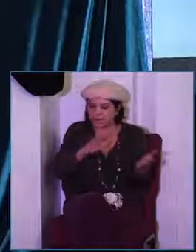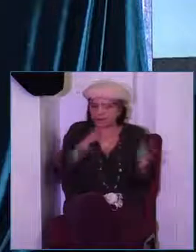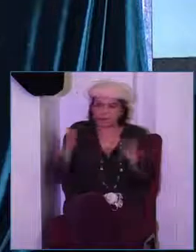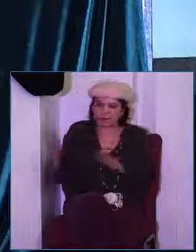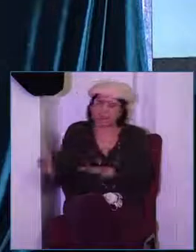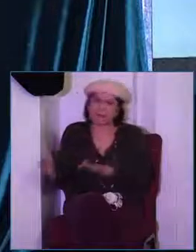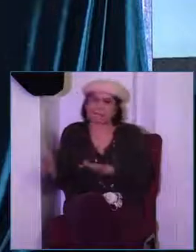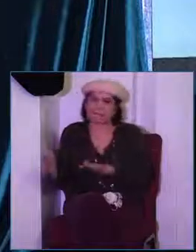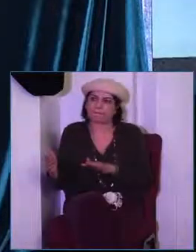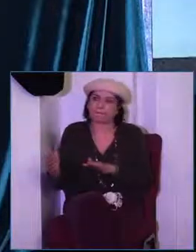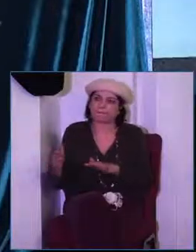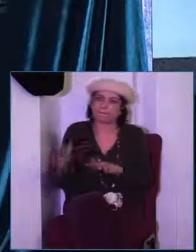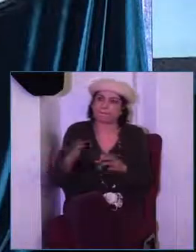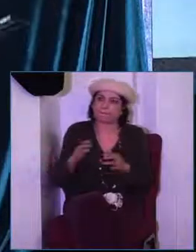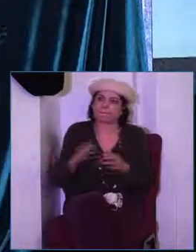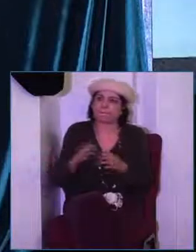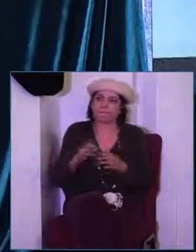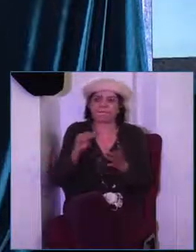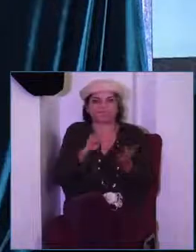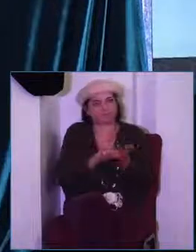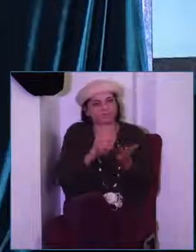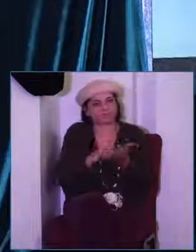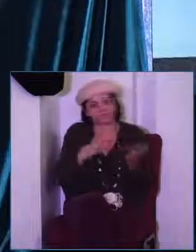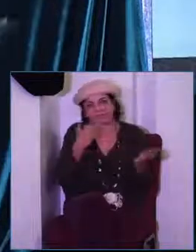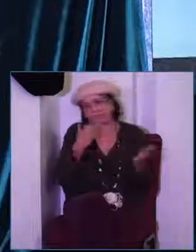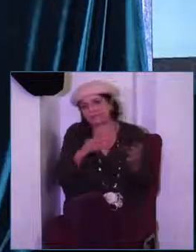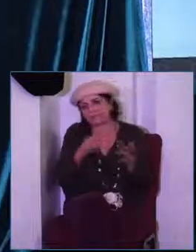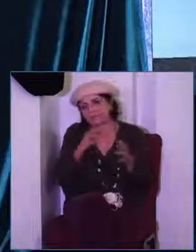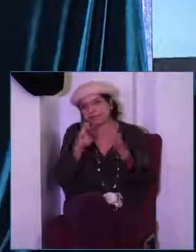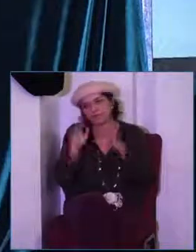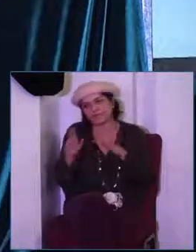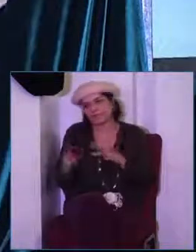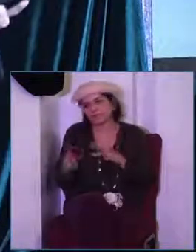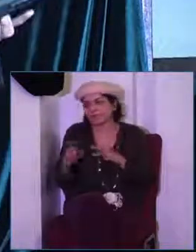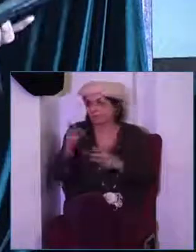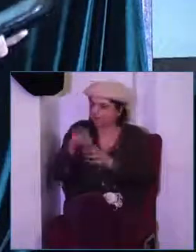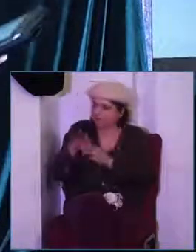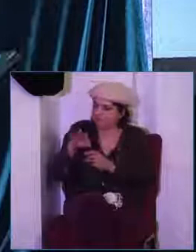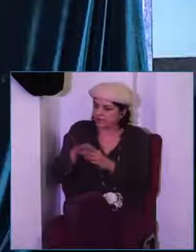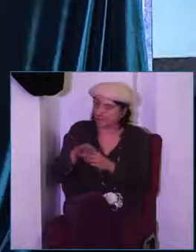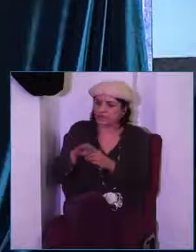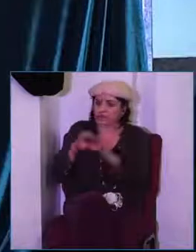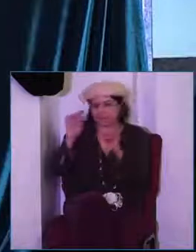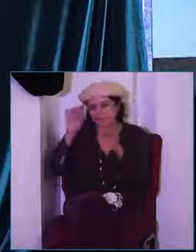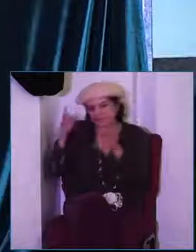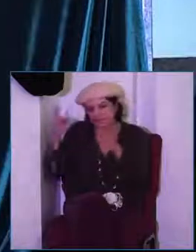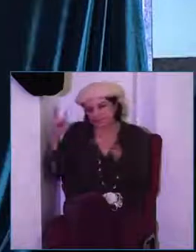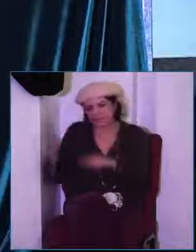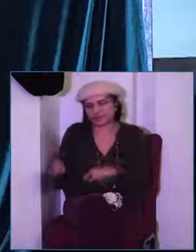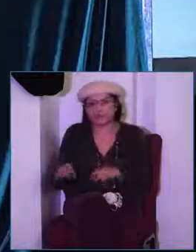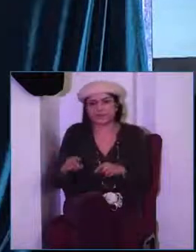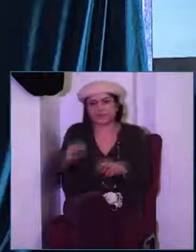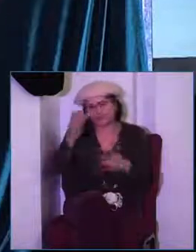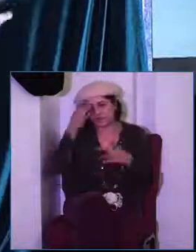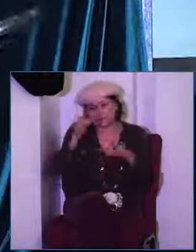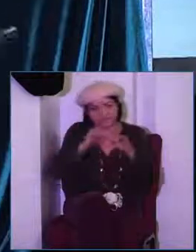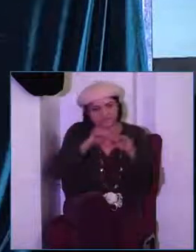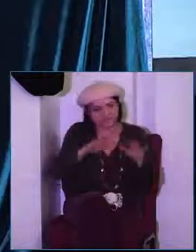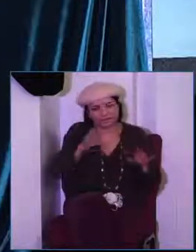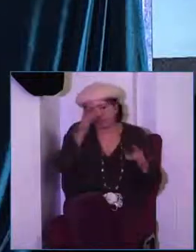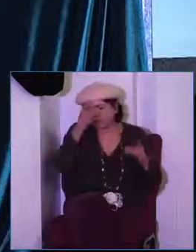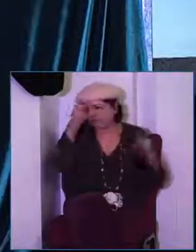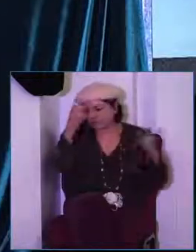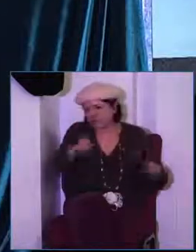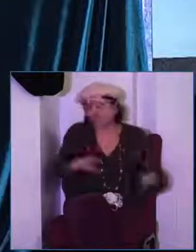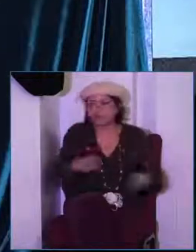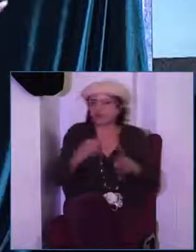dying and the doctor's bad reports and the election trauma and the pandemic trauma and whatever's going on